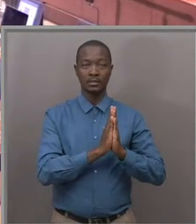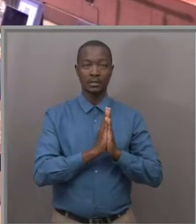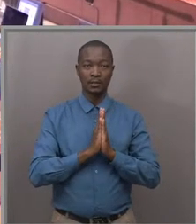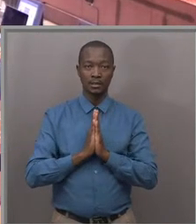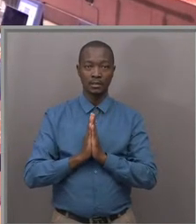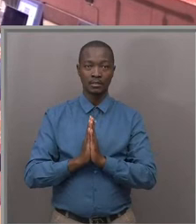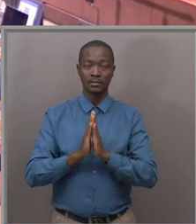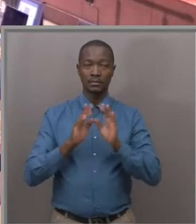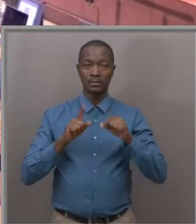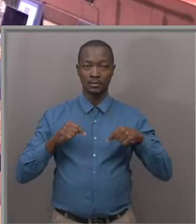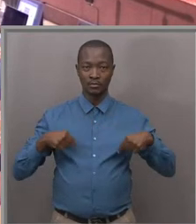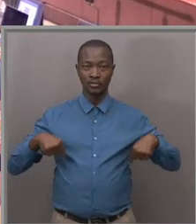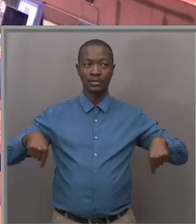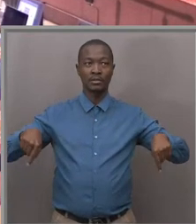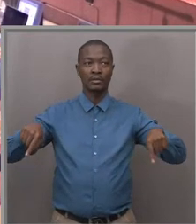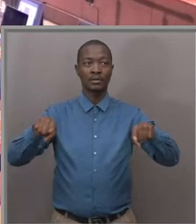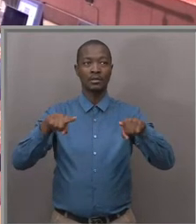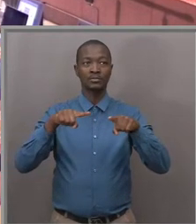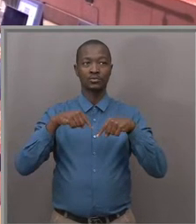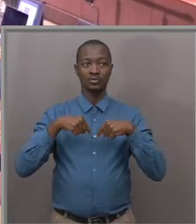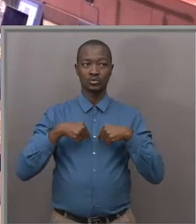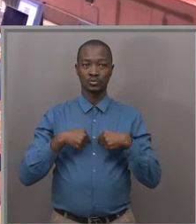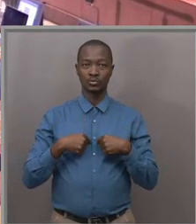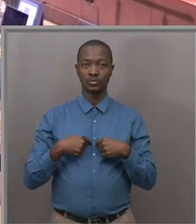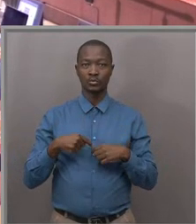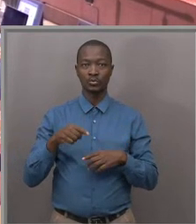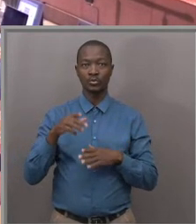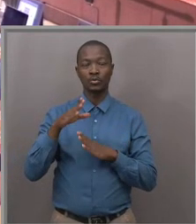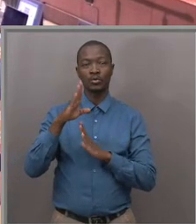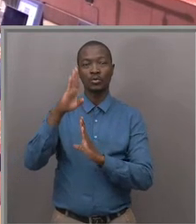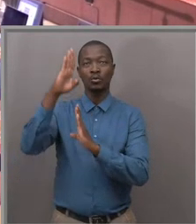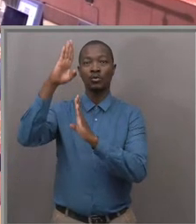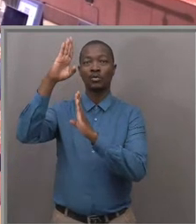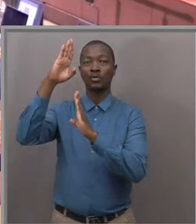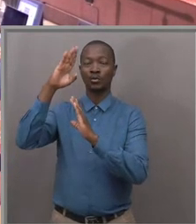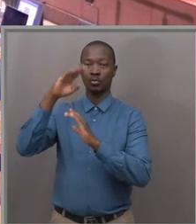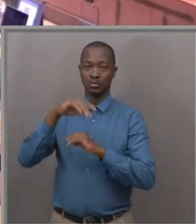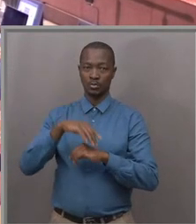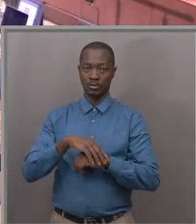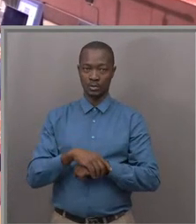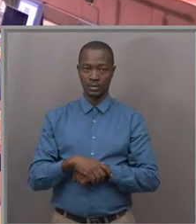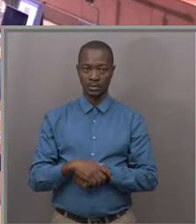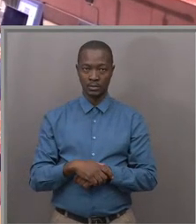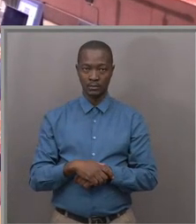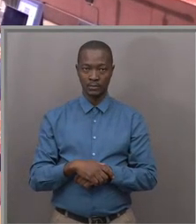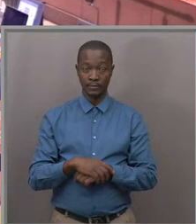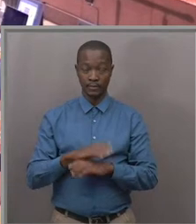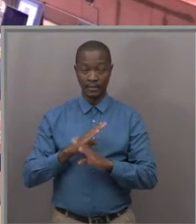Oh,